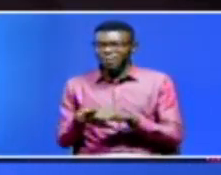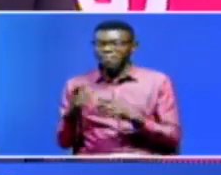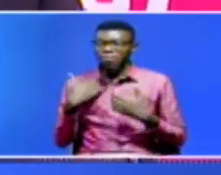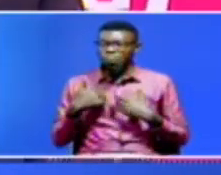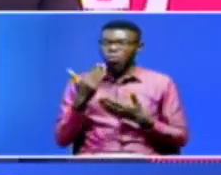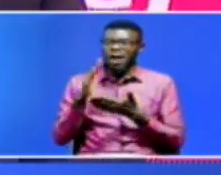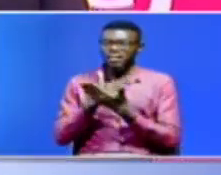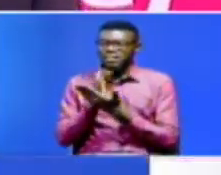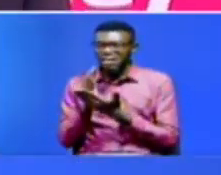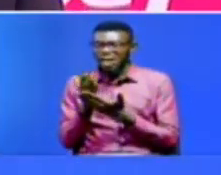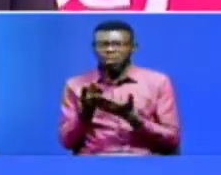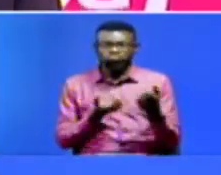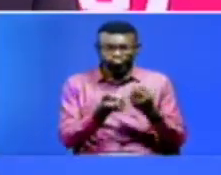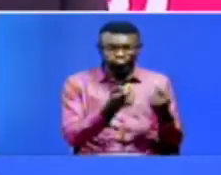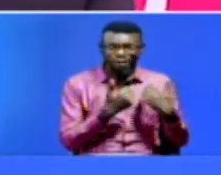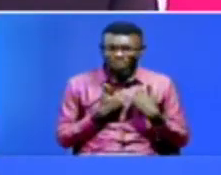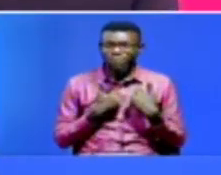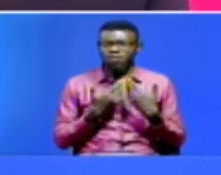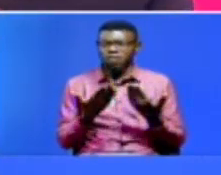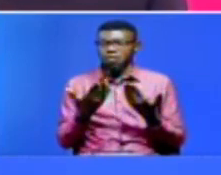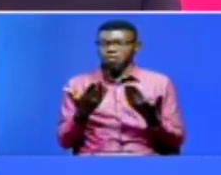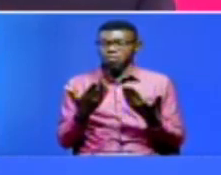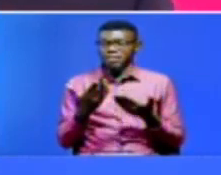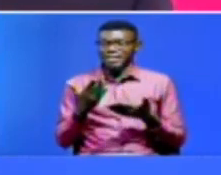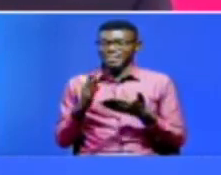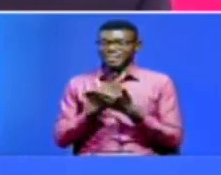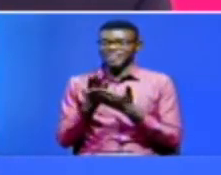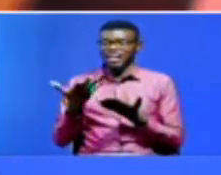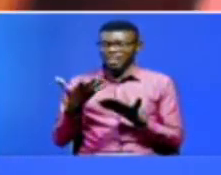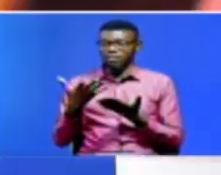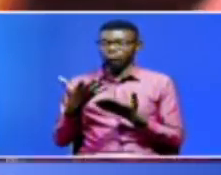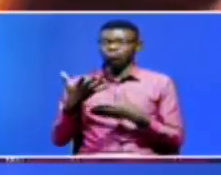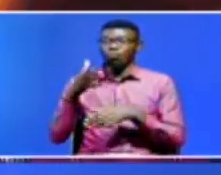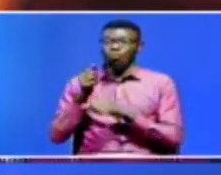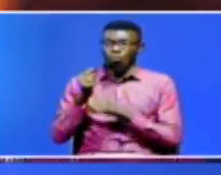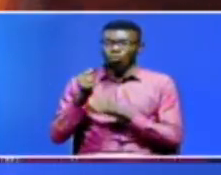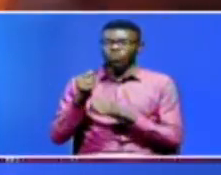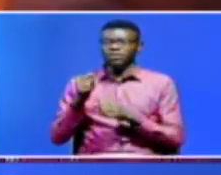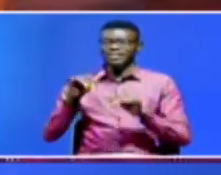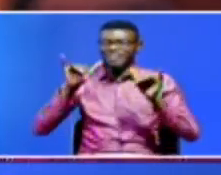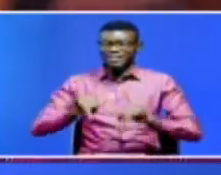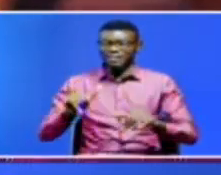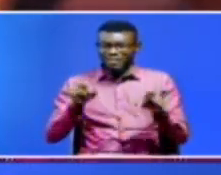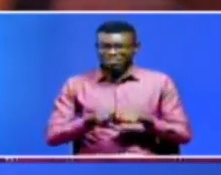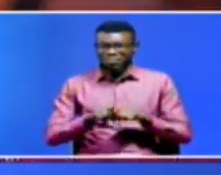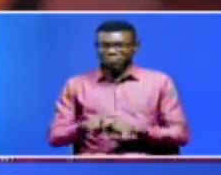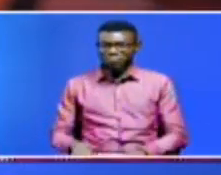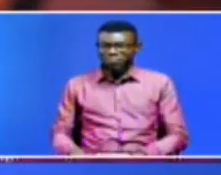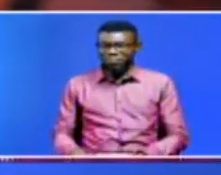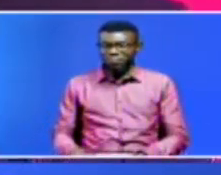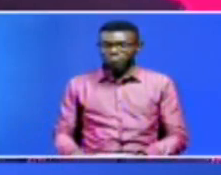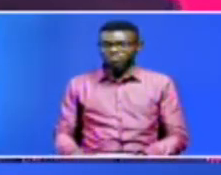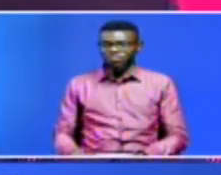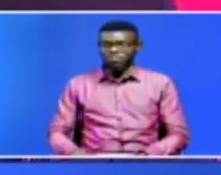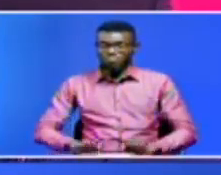shareholders, and some of them might be present here, that the shareholding structure remains the same. Cumulatively, it's one of the key constituents